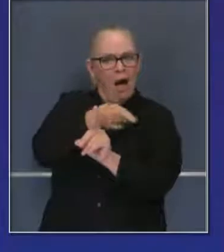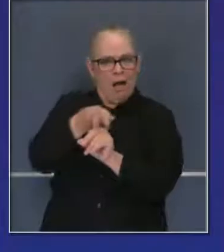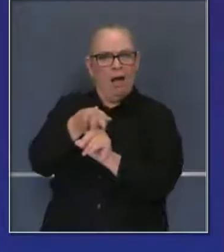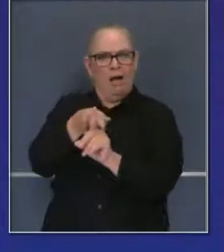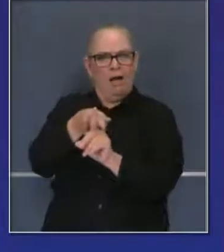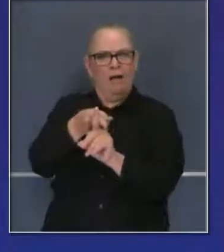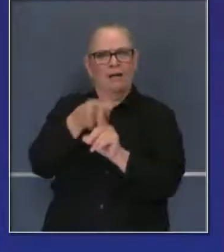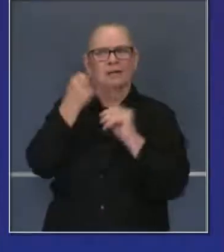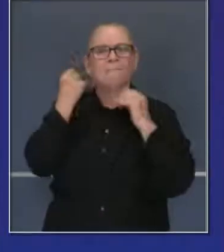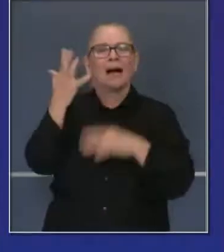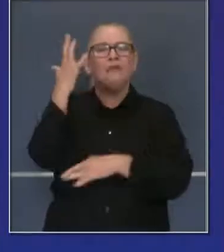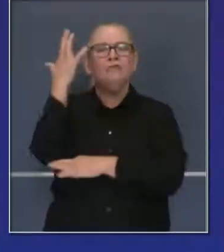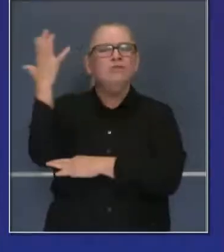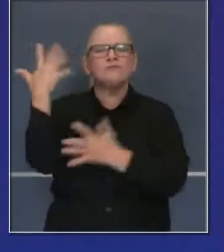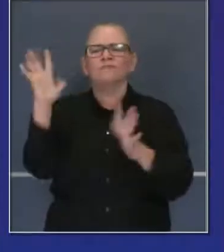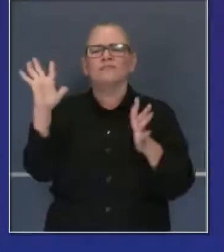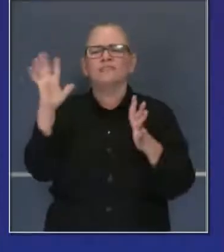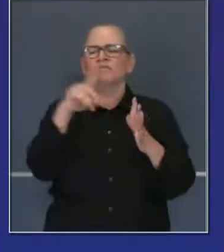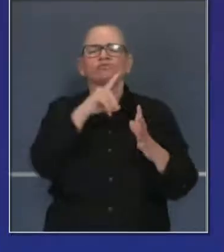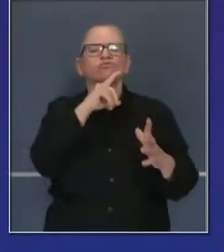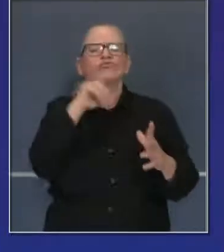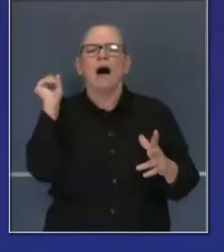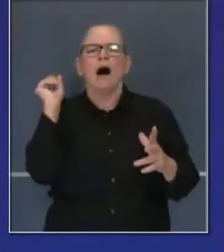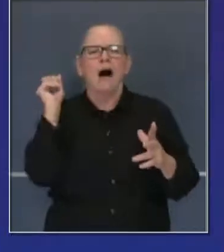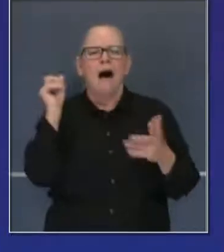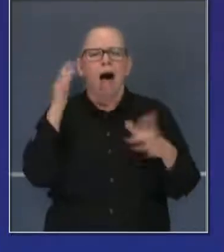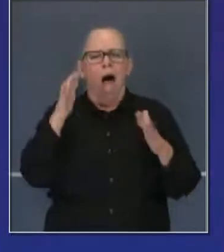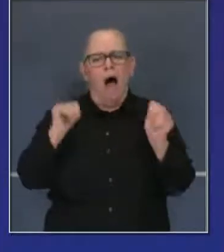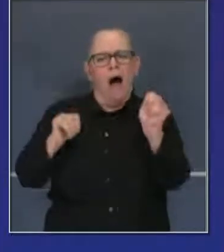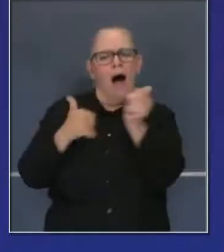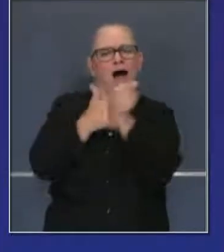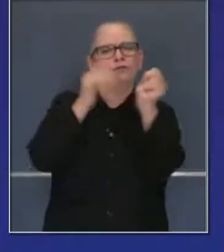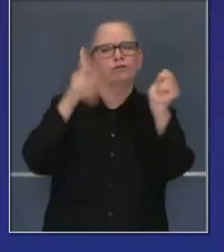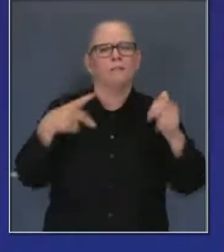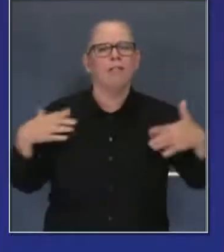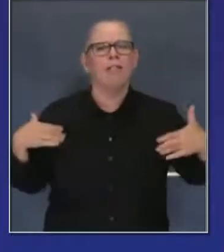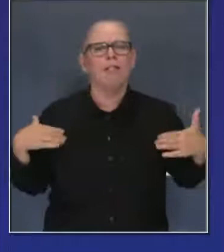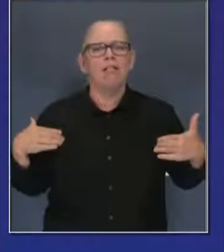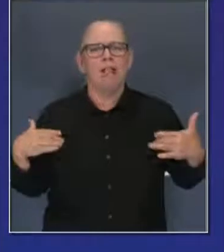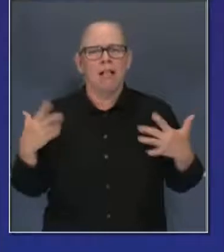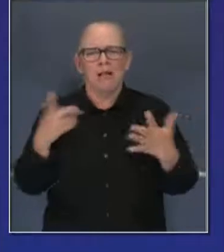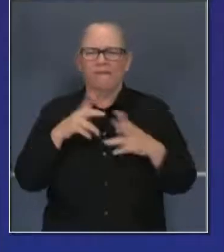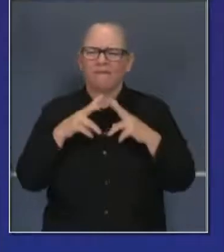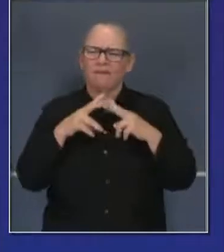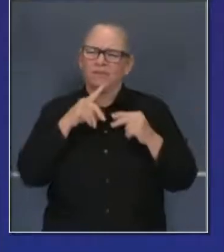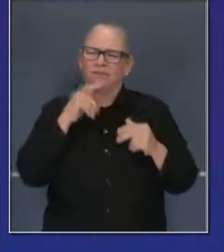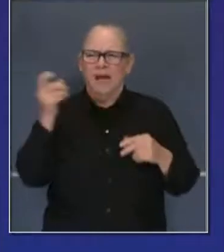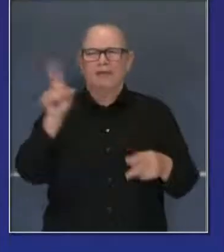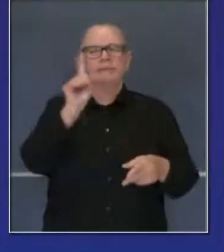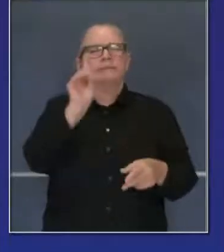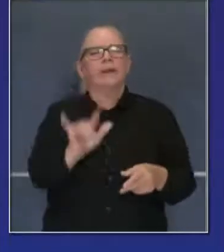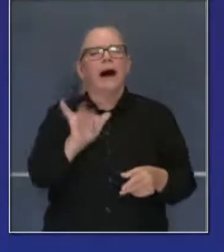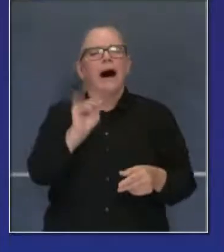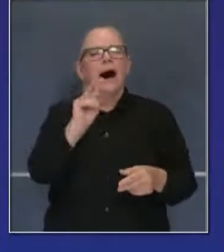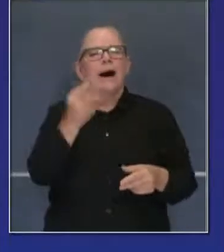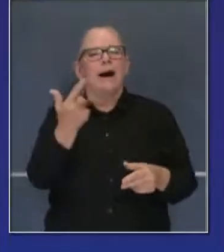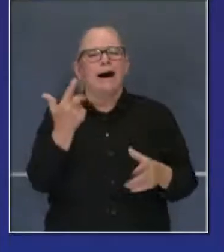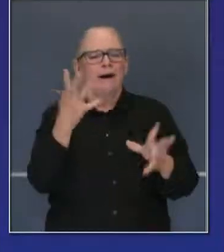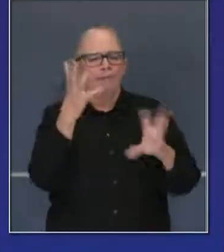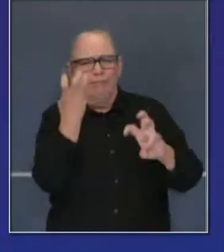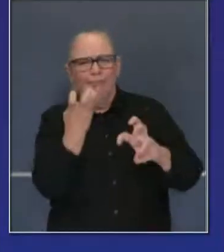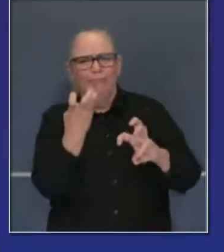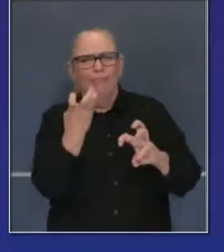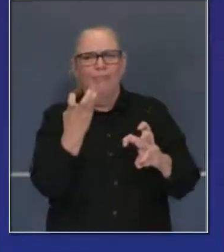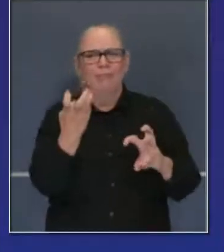beetle dead trees, these trees have fallen, these trees act as kindling, these trees are dry.